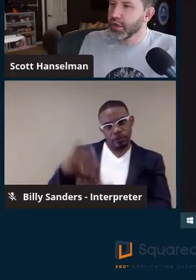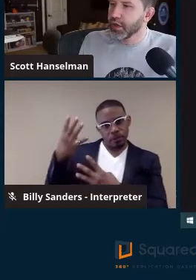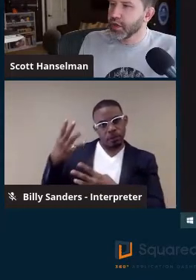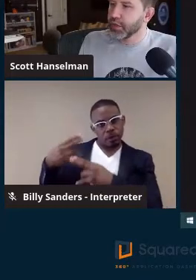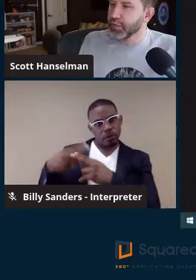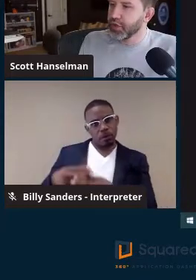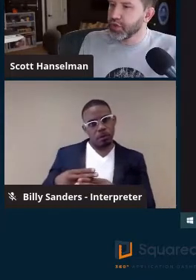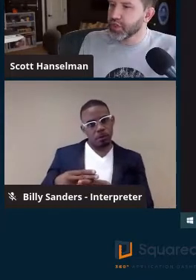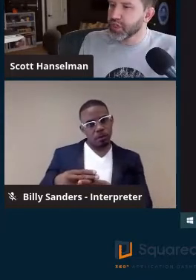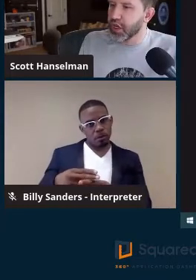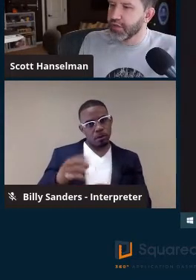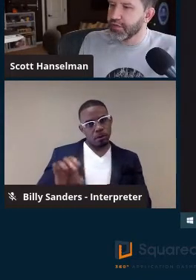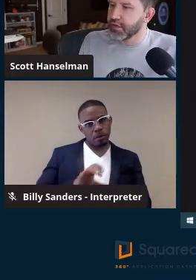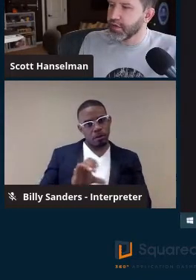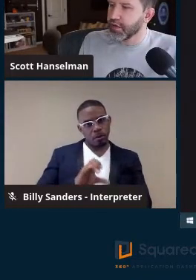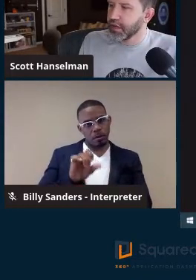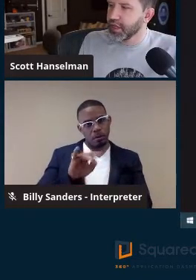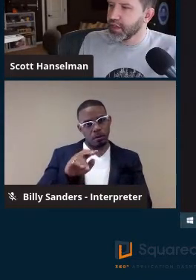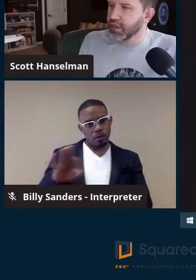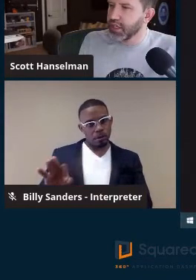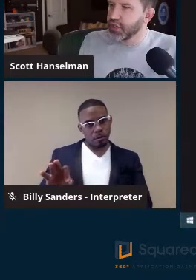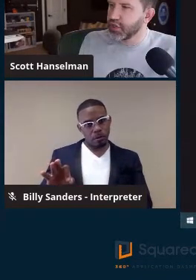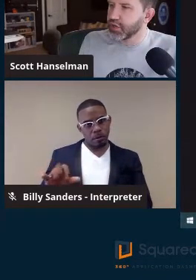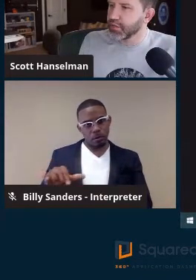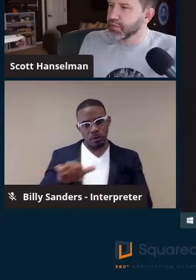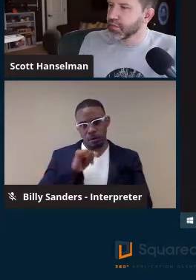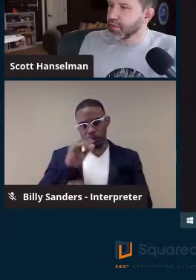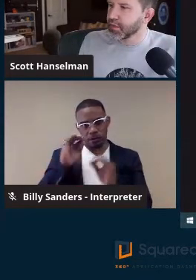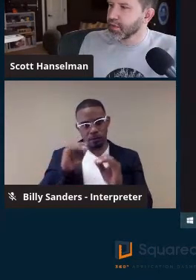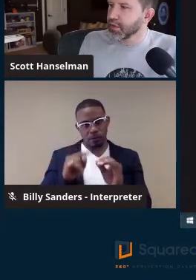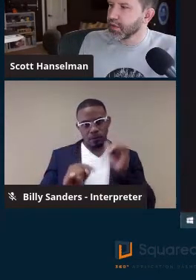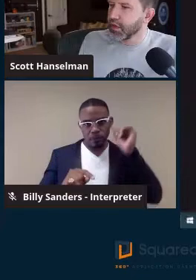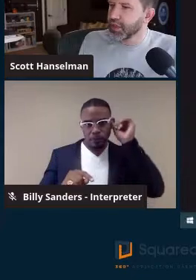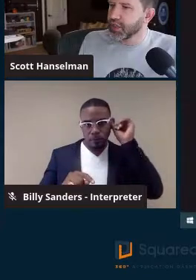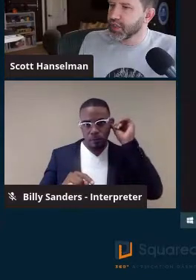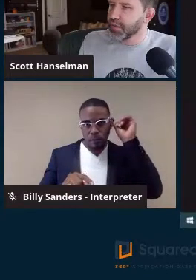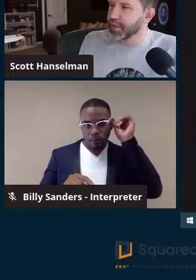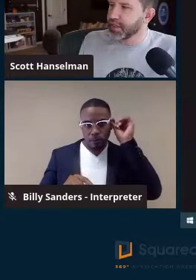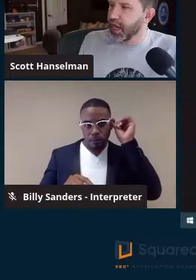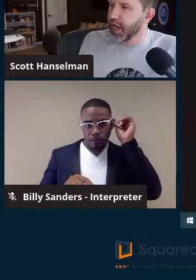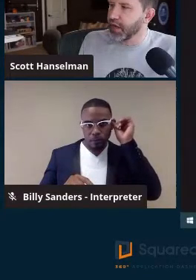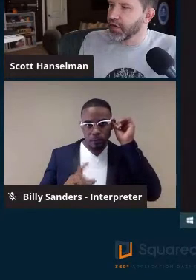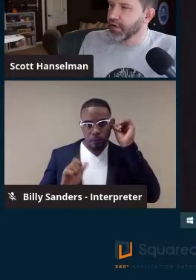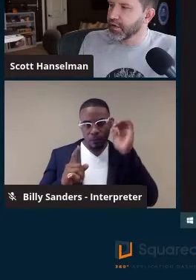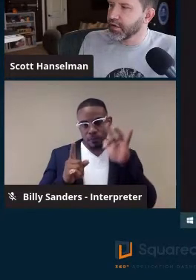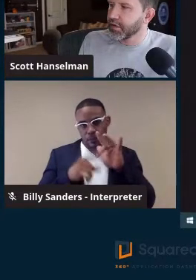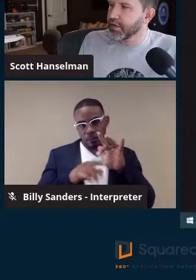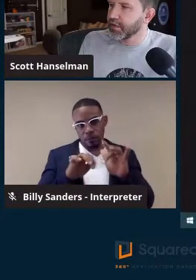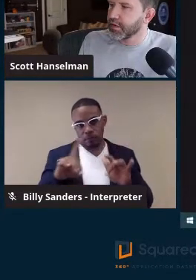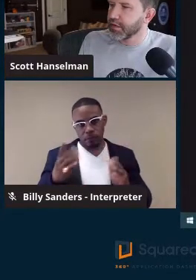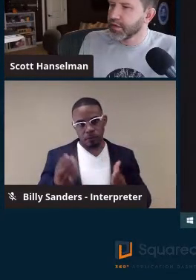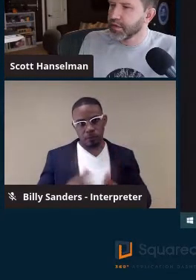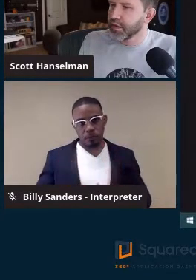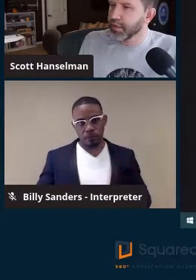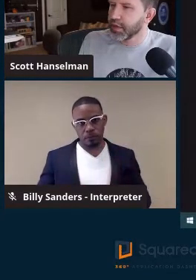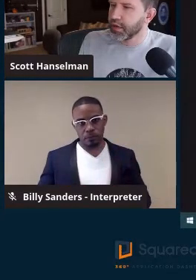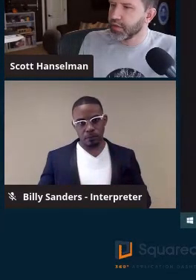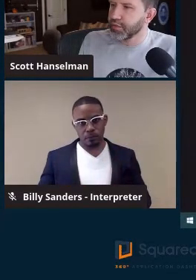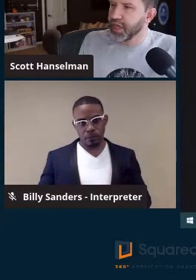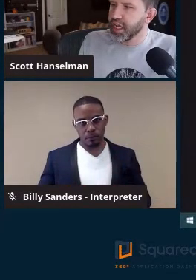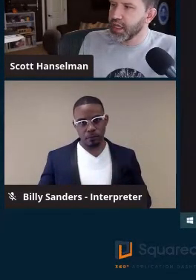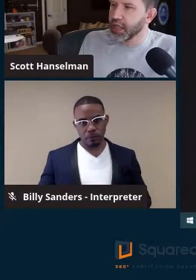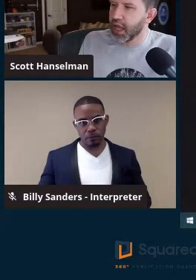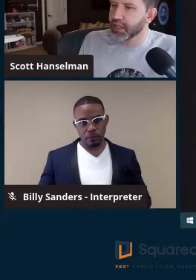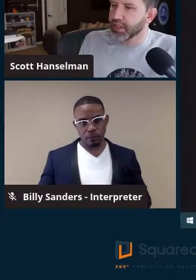called Computer Stuff They Didn't Teach You. I'm going to skip this ad here. There we go.